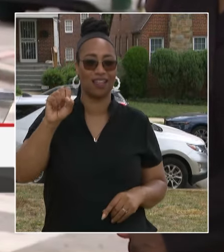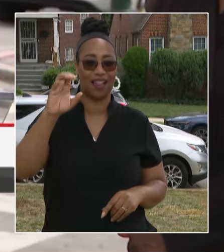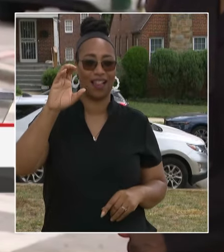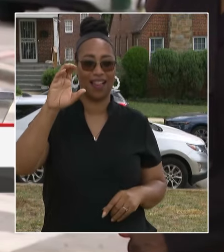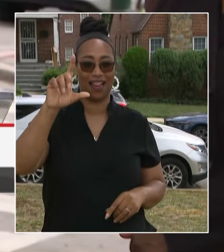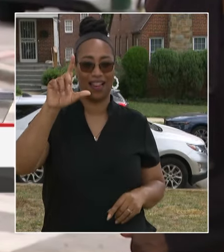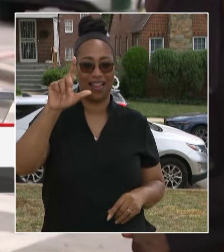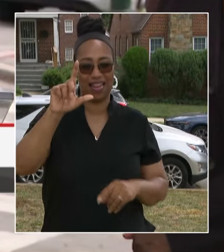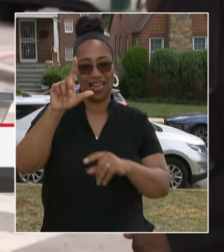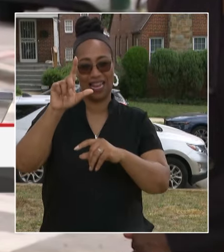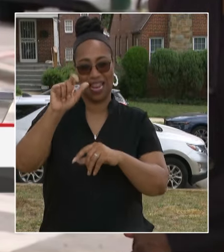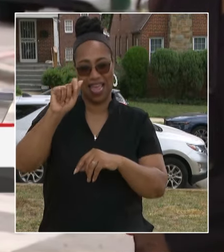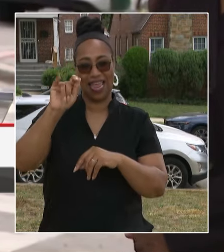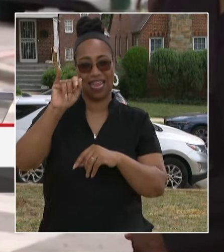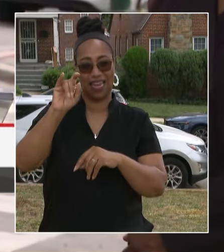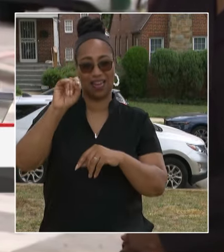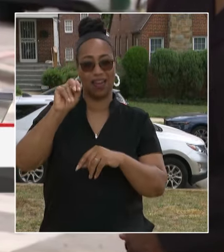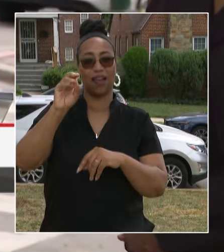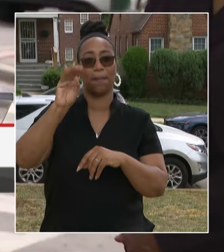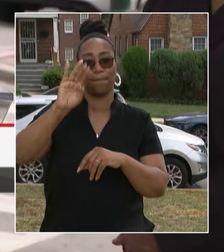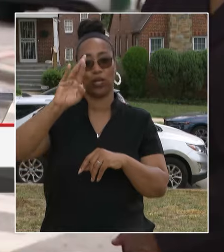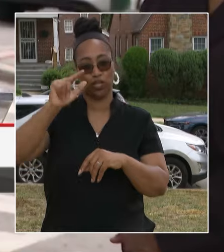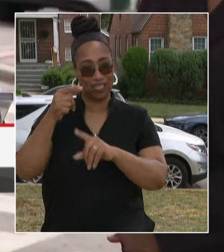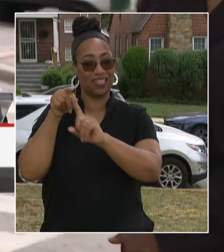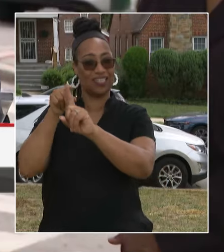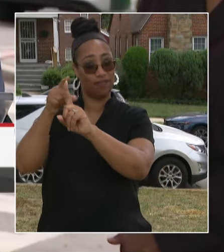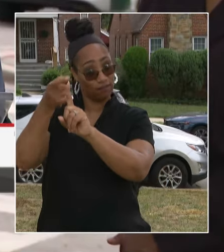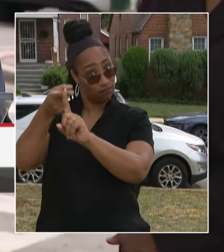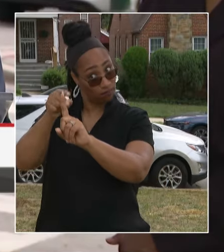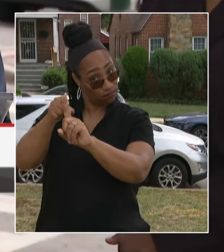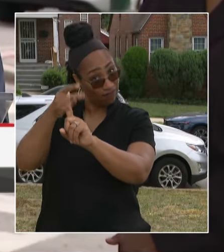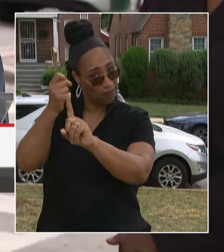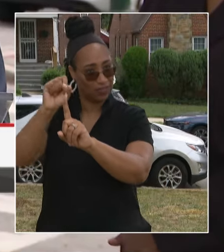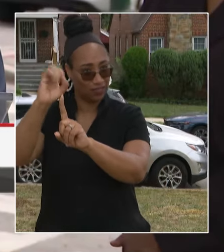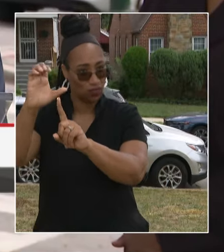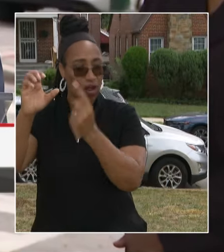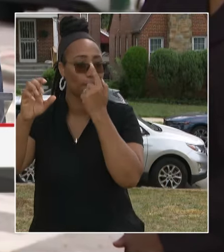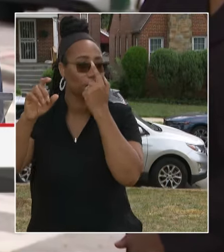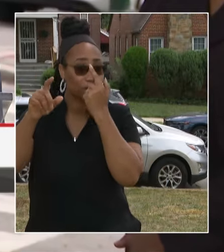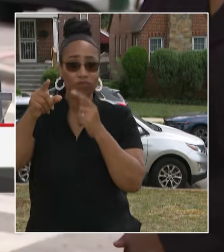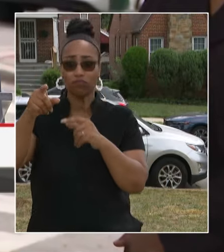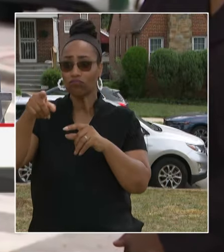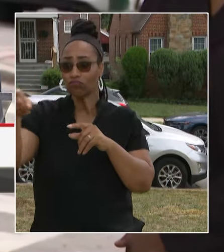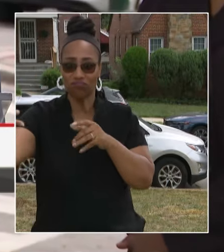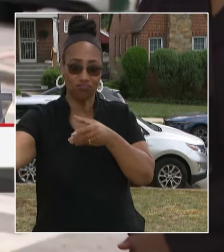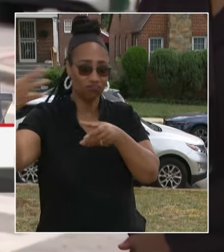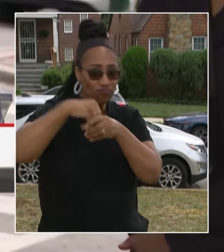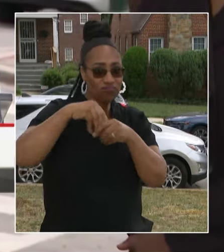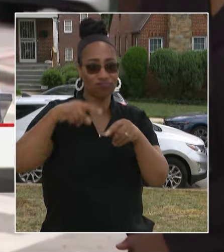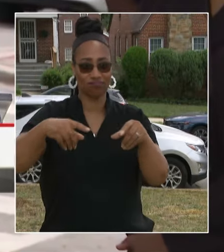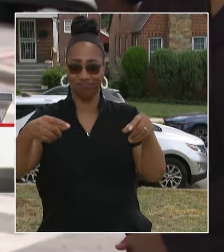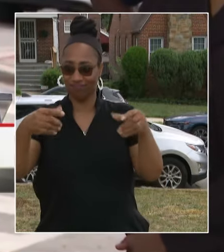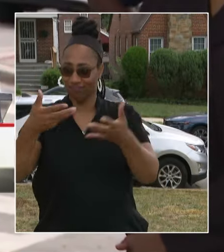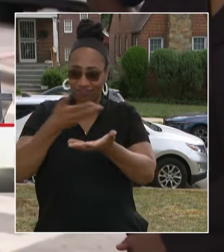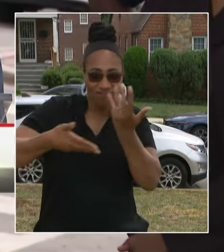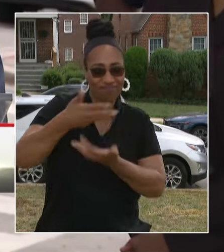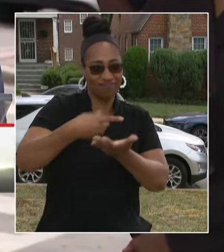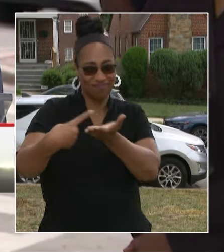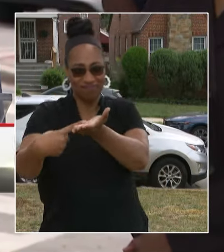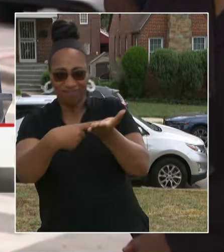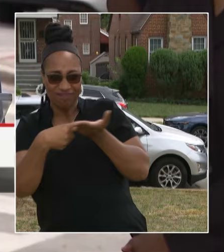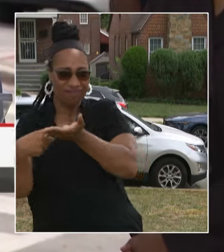our community, with our people, with our youth in the schools. But all of that came from this man who would sit there and pour into my